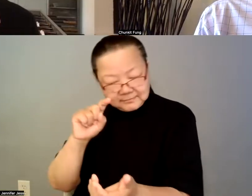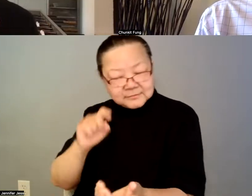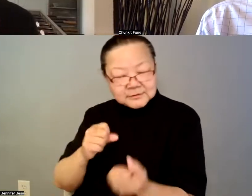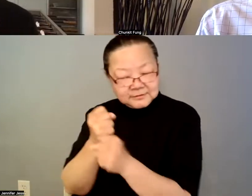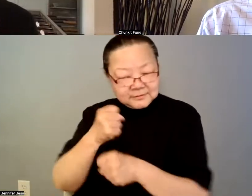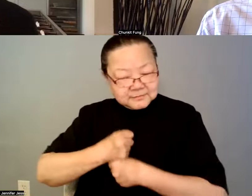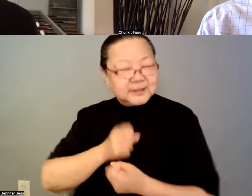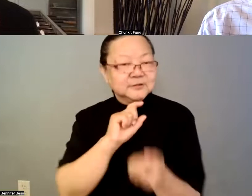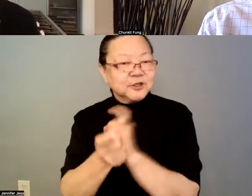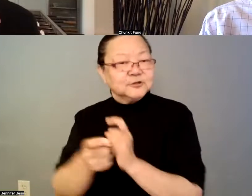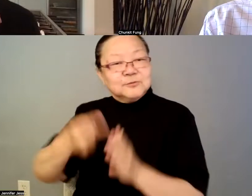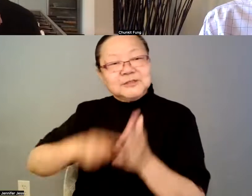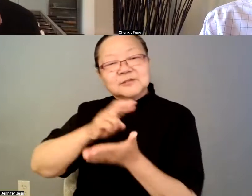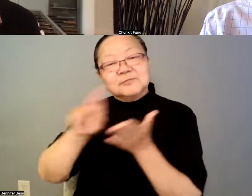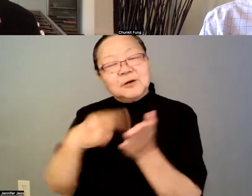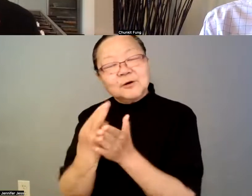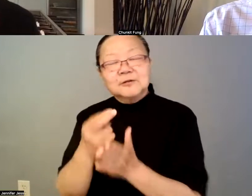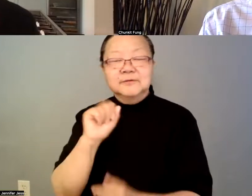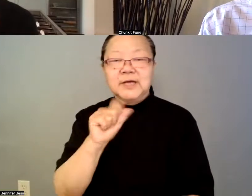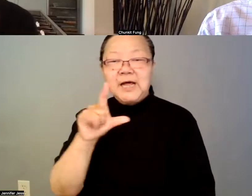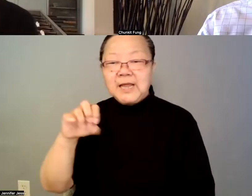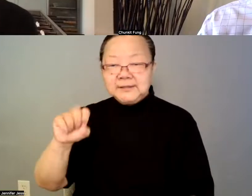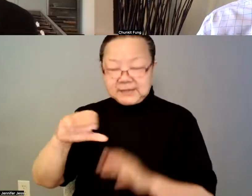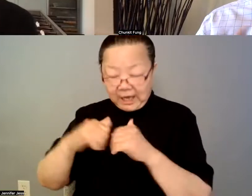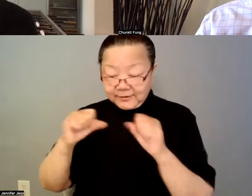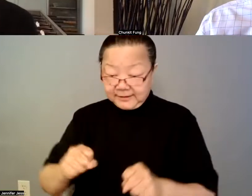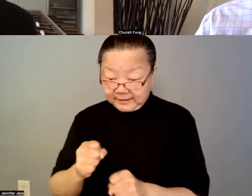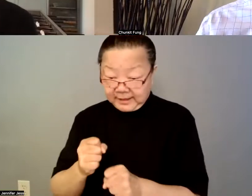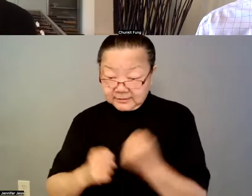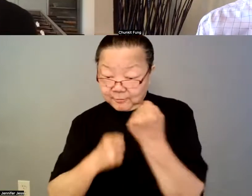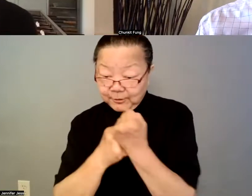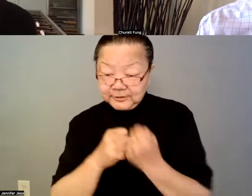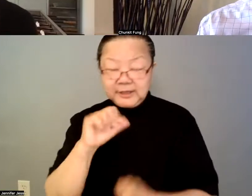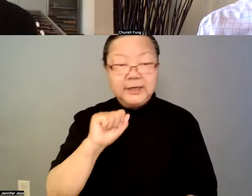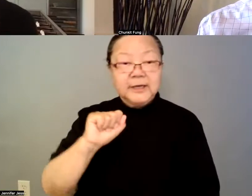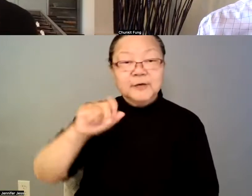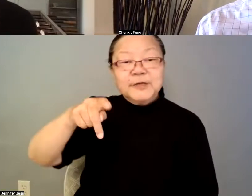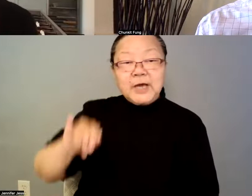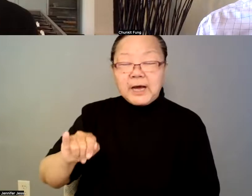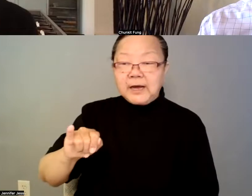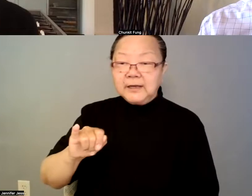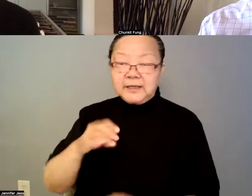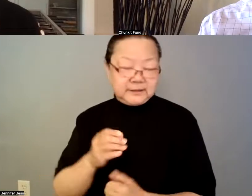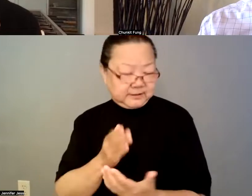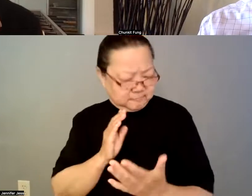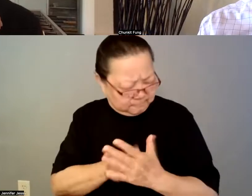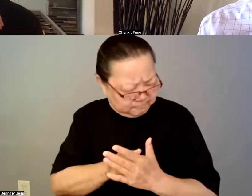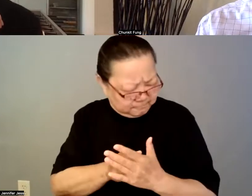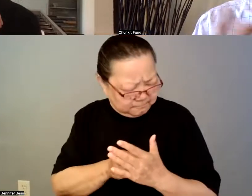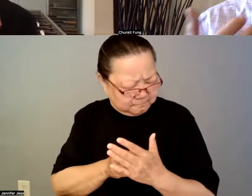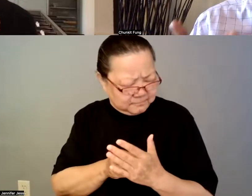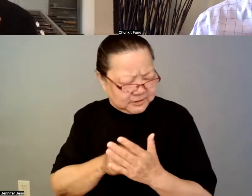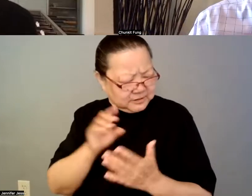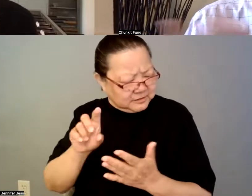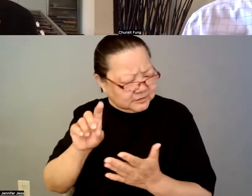of allies, and how can they support the AAPI community fighting anti-Asian American discrimination and violence? Like,